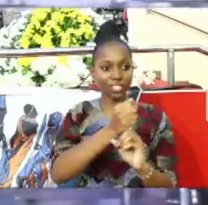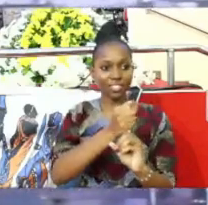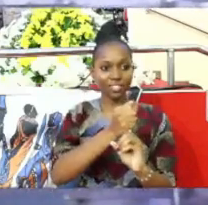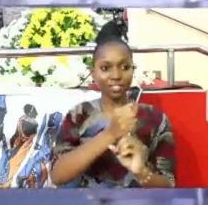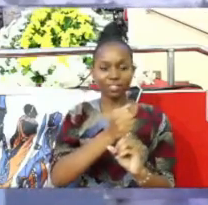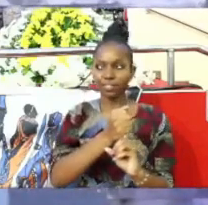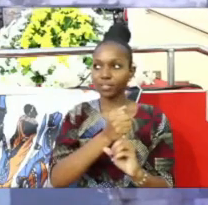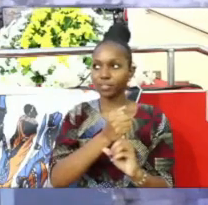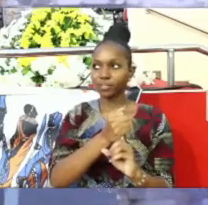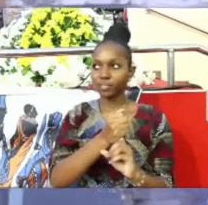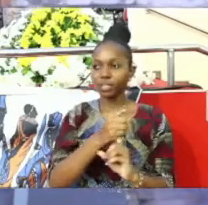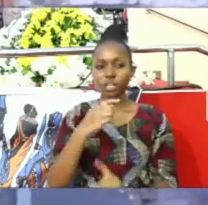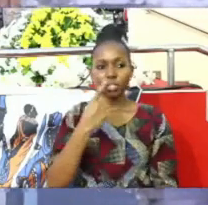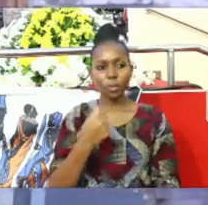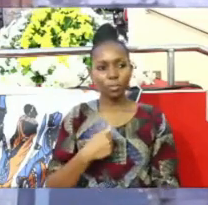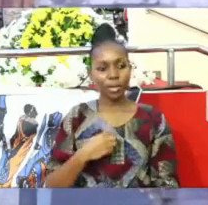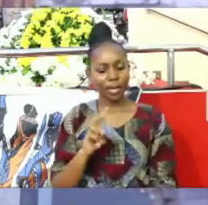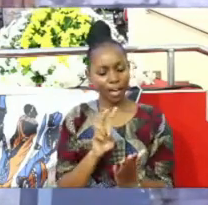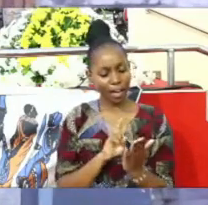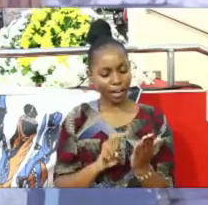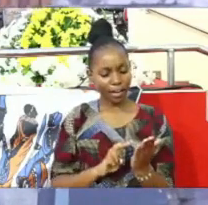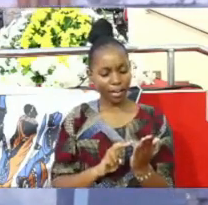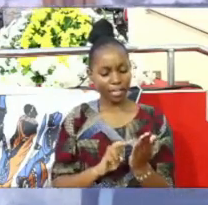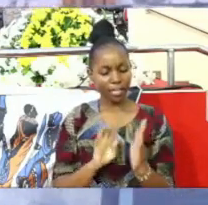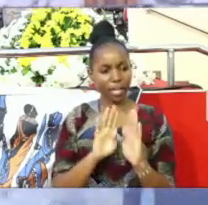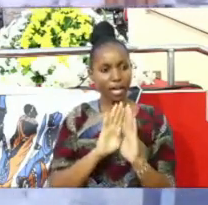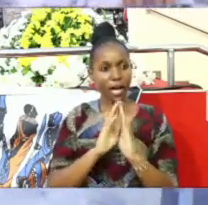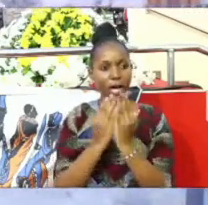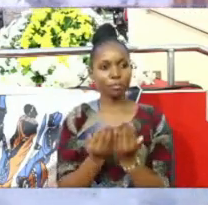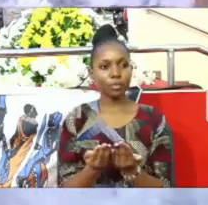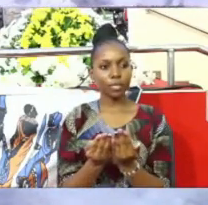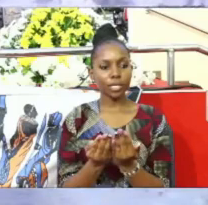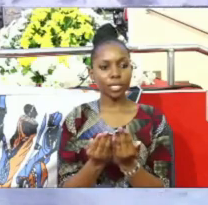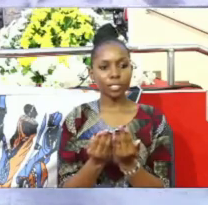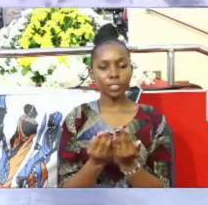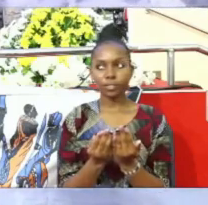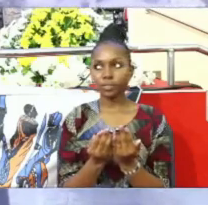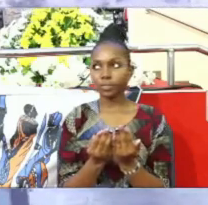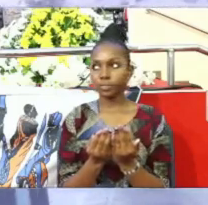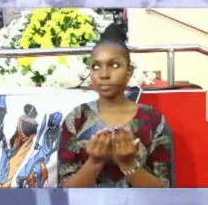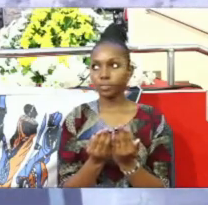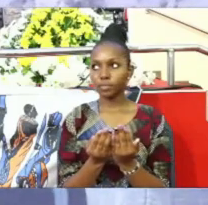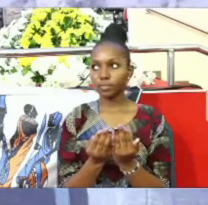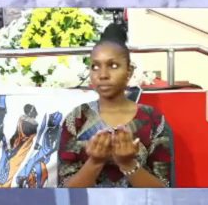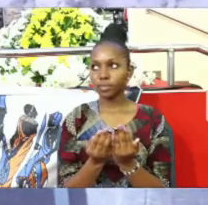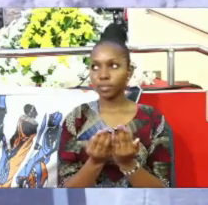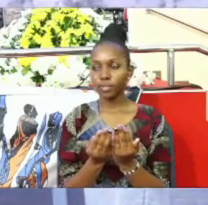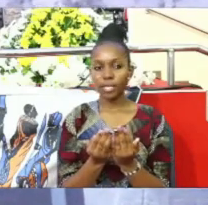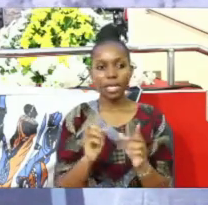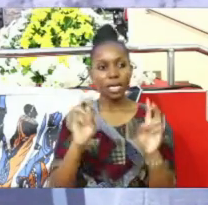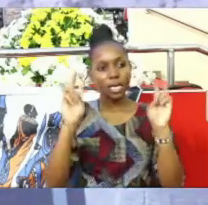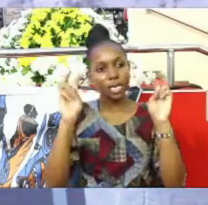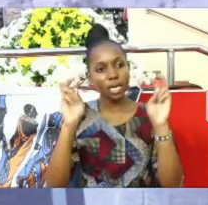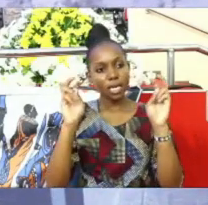And so I read a book by Dr. Shaw. Na kwa hivyo nikasoma kitabu cha Dr. Shaw. Fourth dimension. Ya